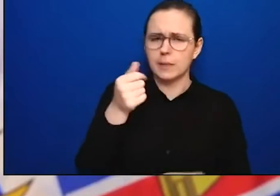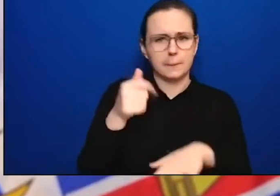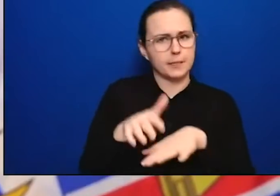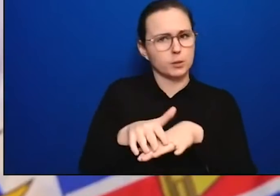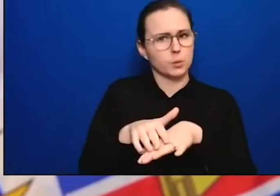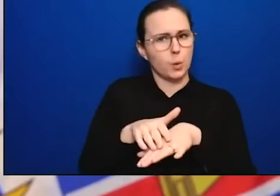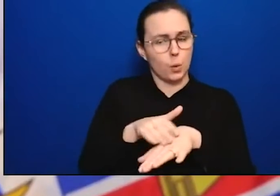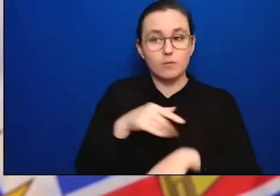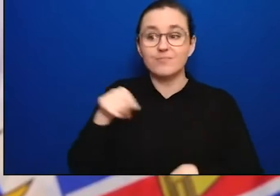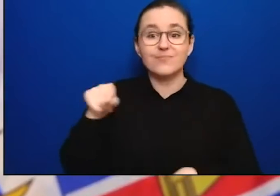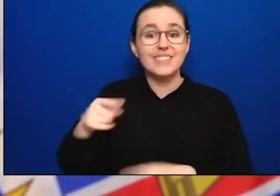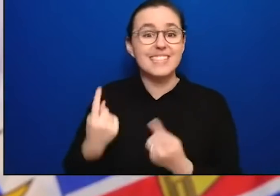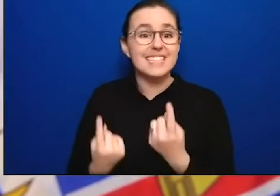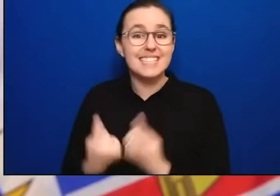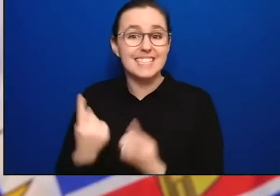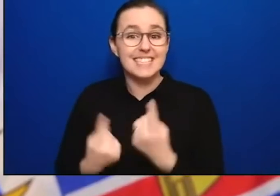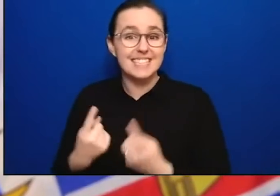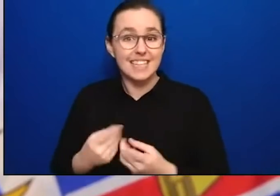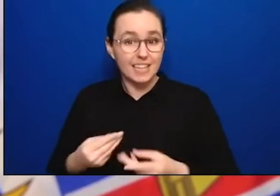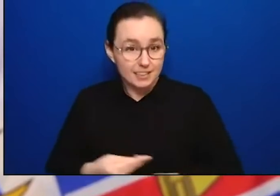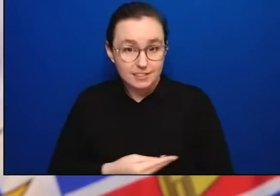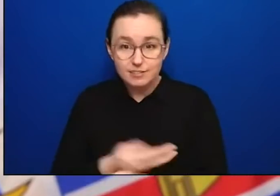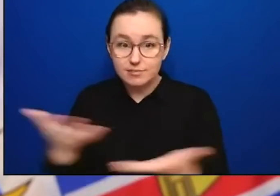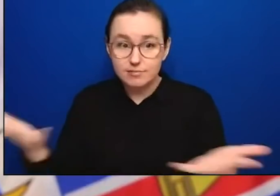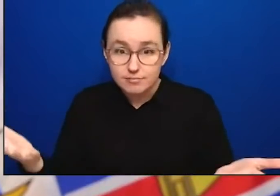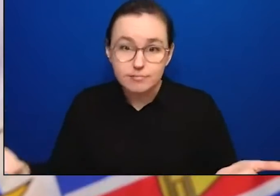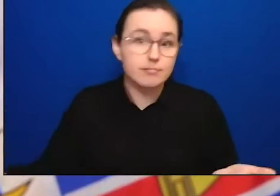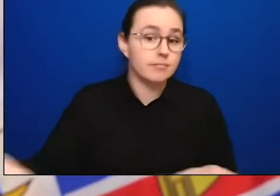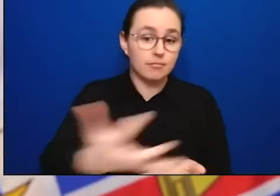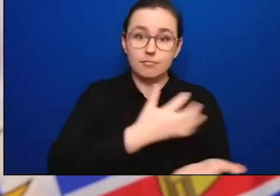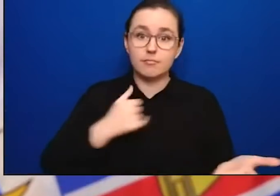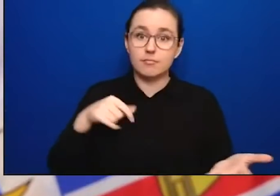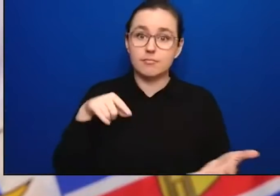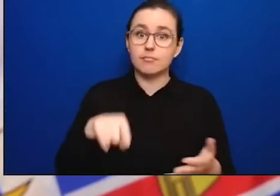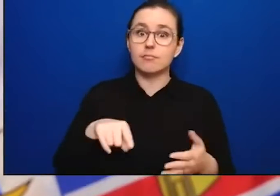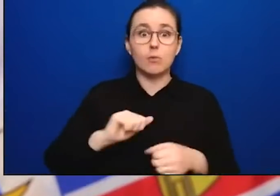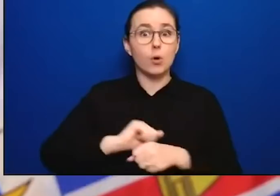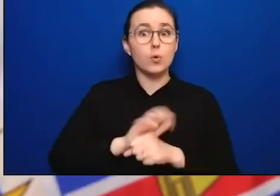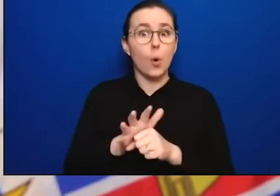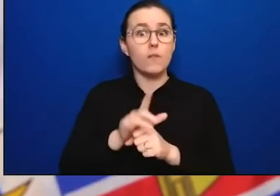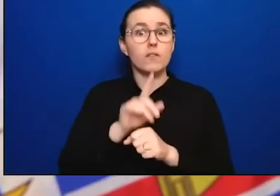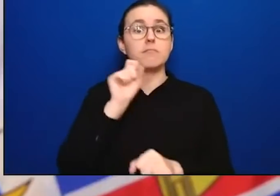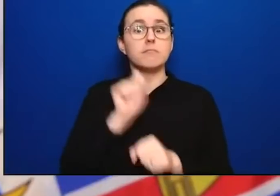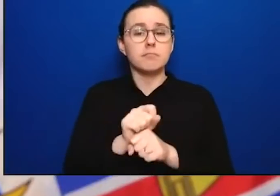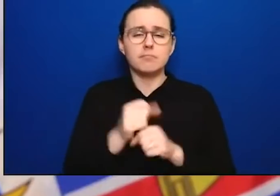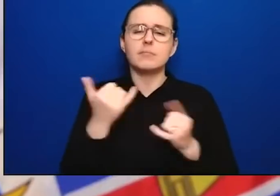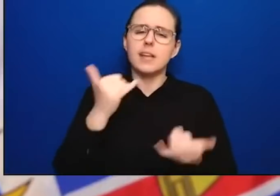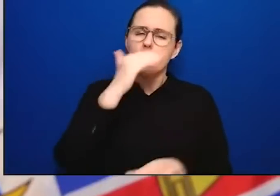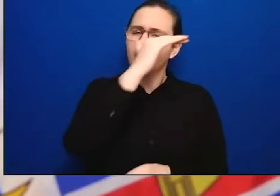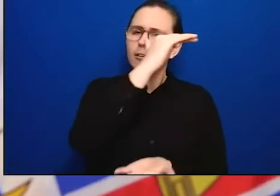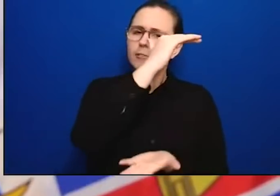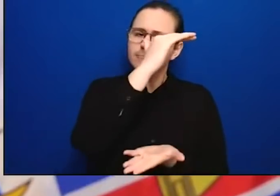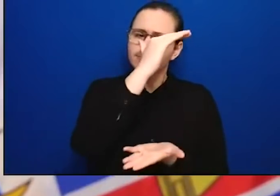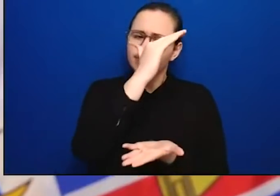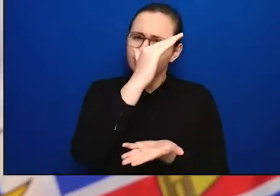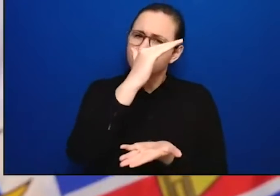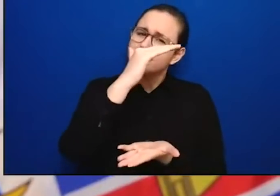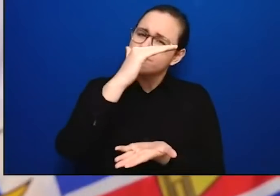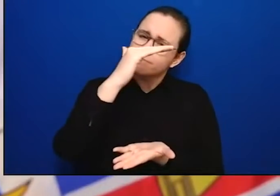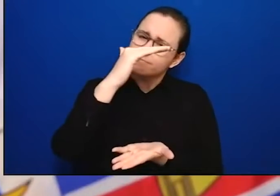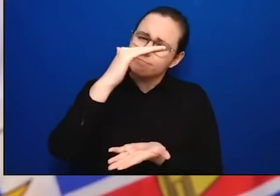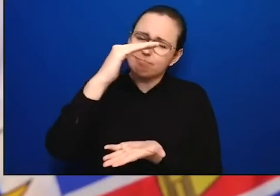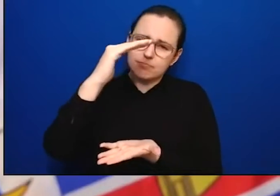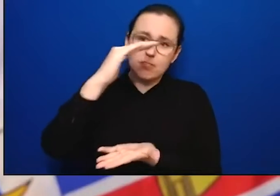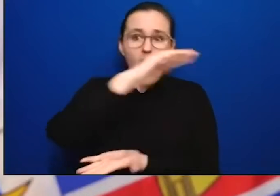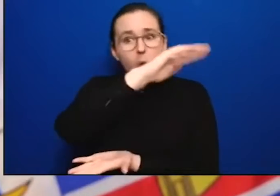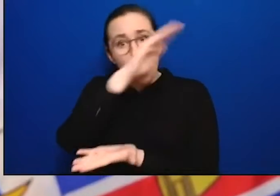time and a leveling off of the test positivity. And as you know, the numbers of daily cases gives us